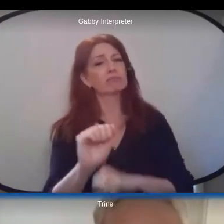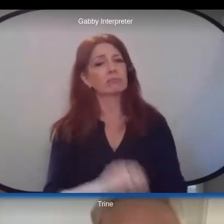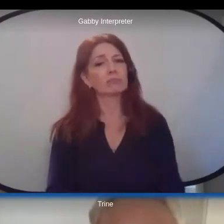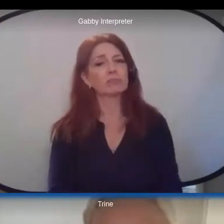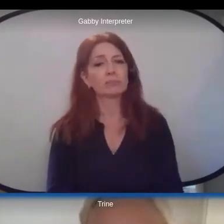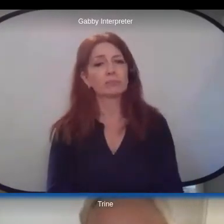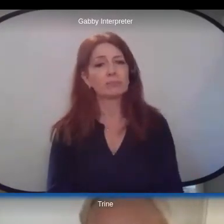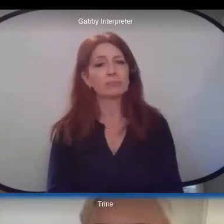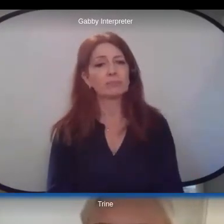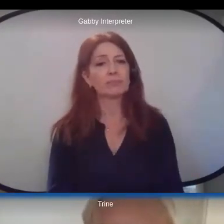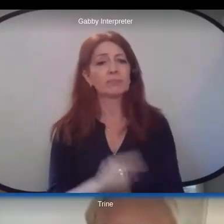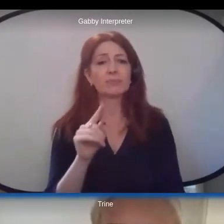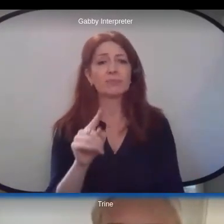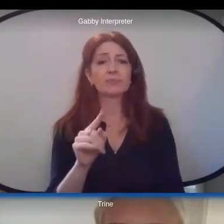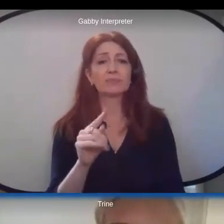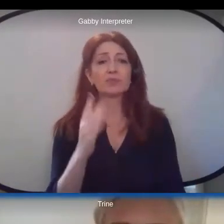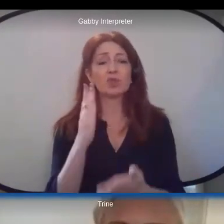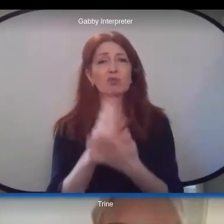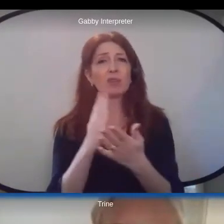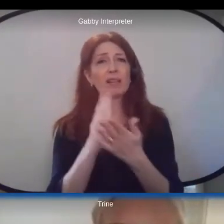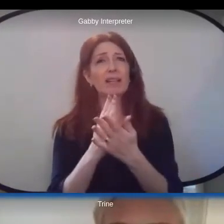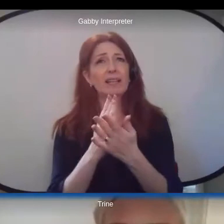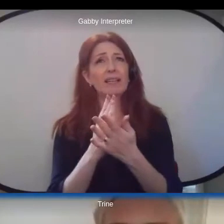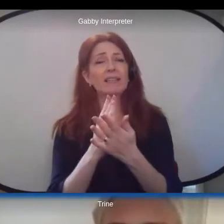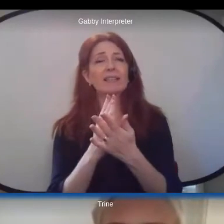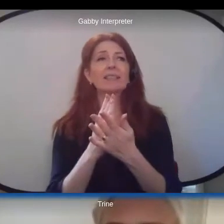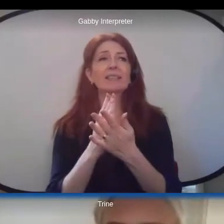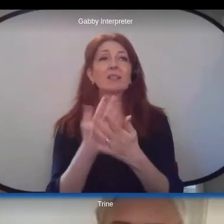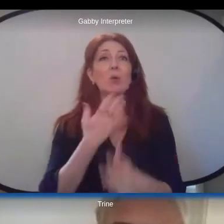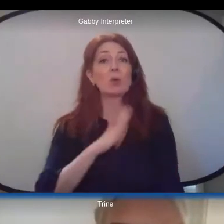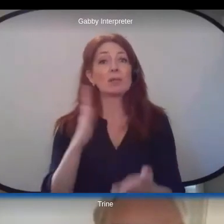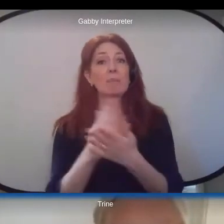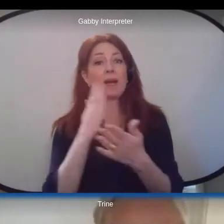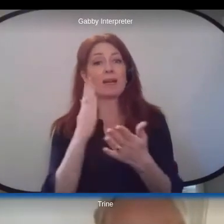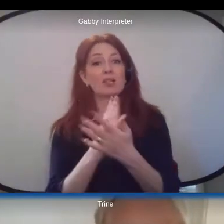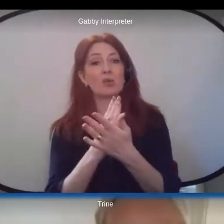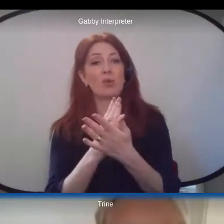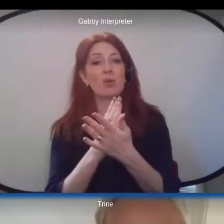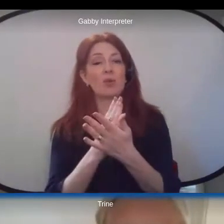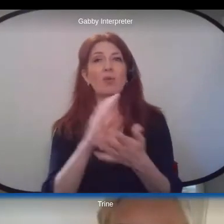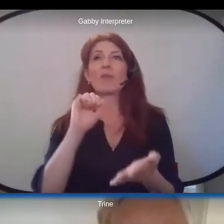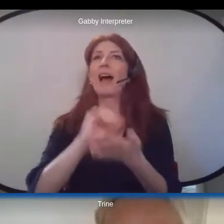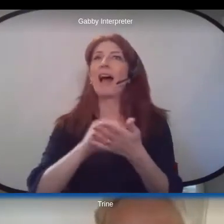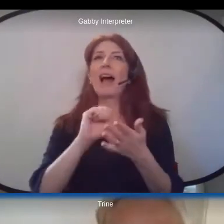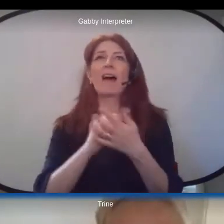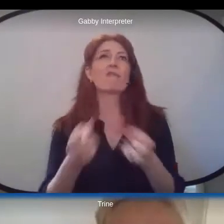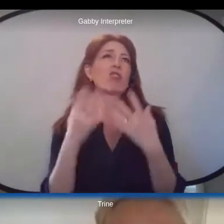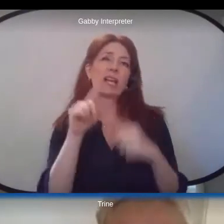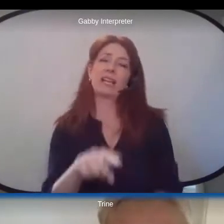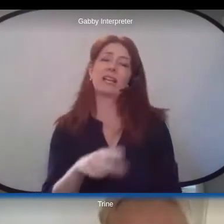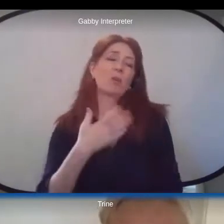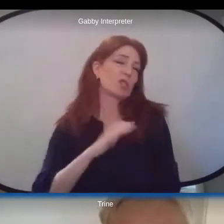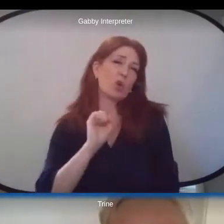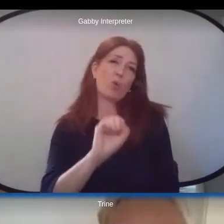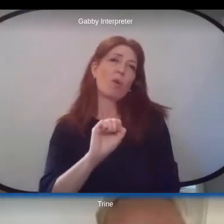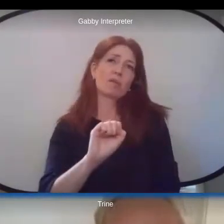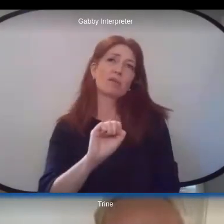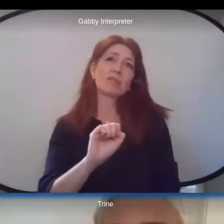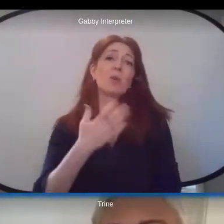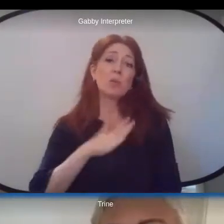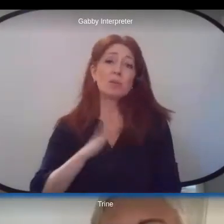mean, we are really into making sure that the app stays free. There's no ads or anything like that, because we want to make sure that it's for everyone. And, it, you